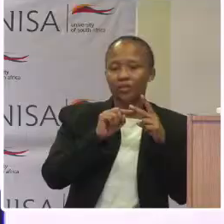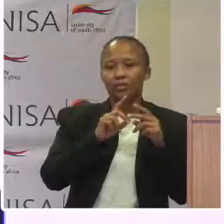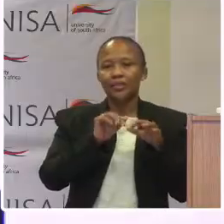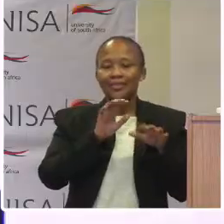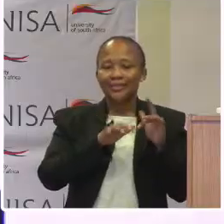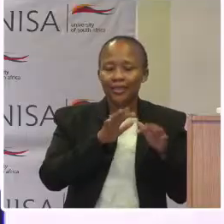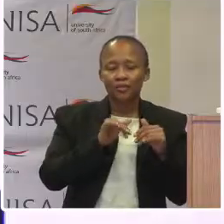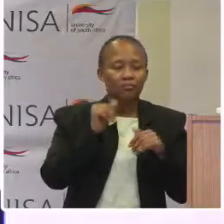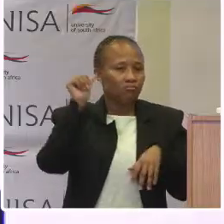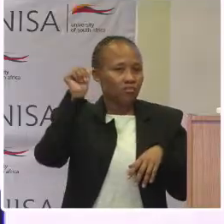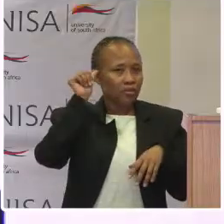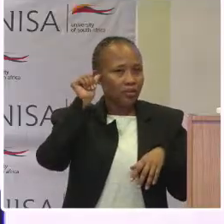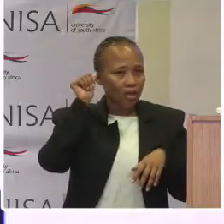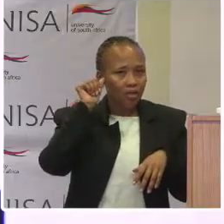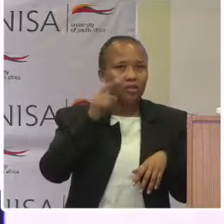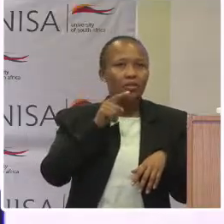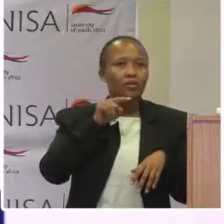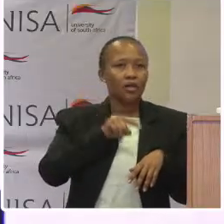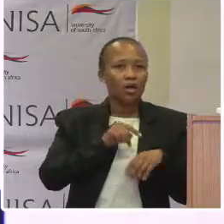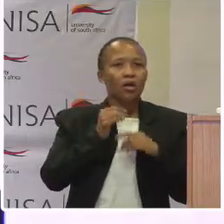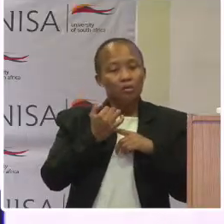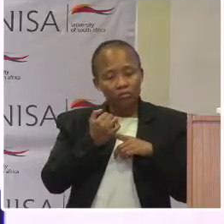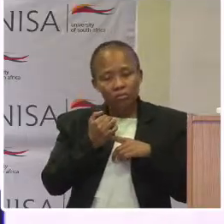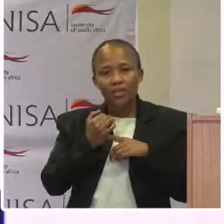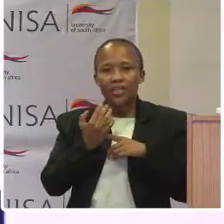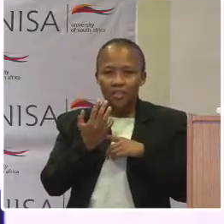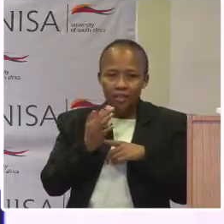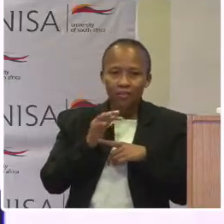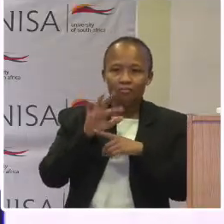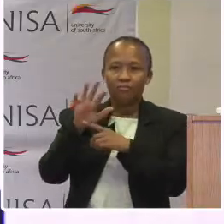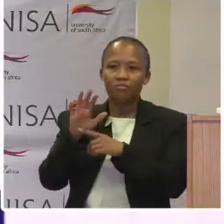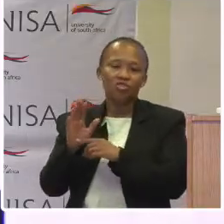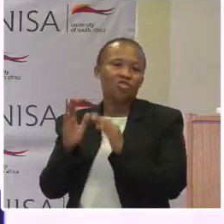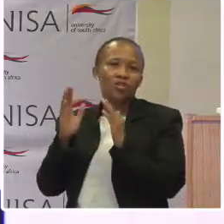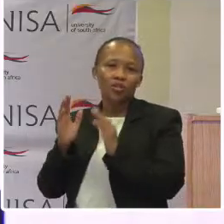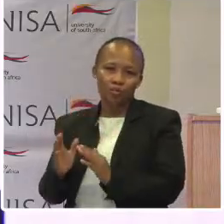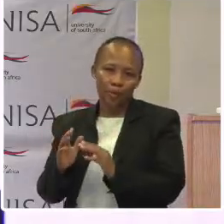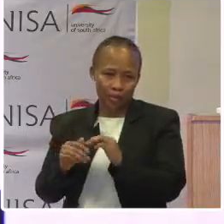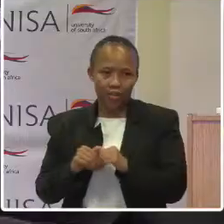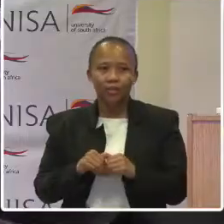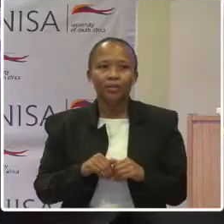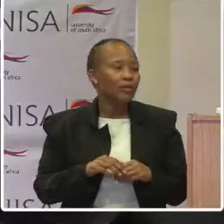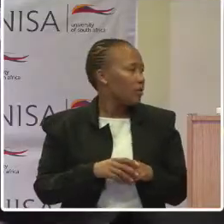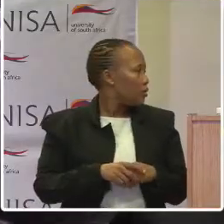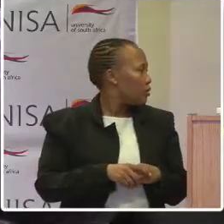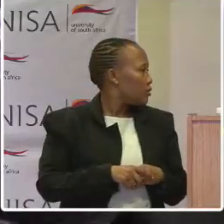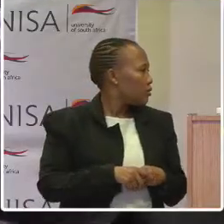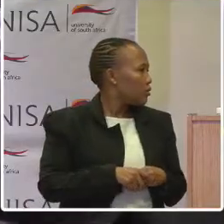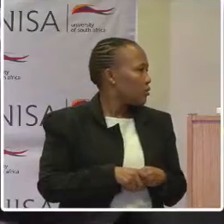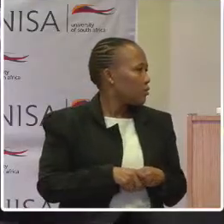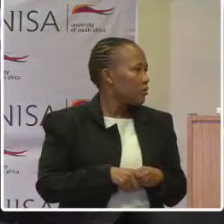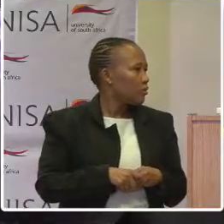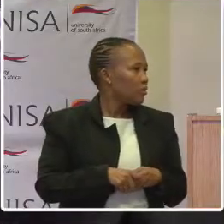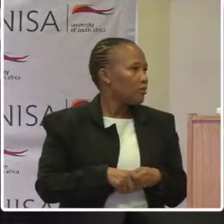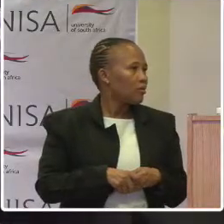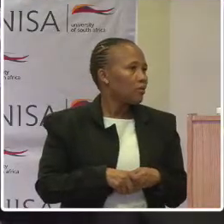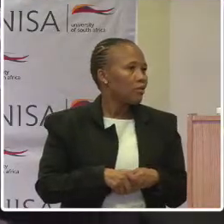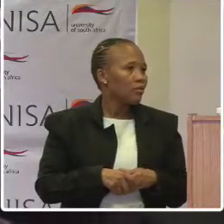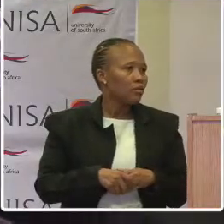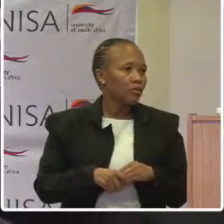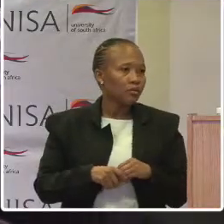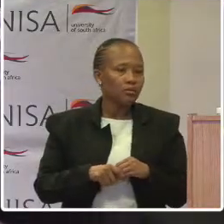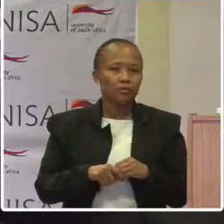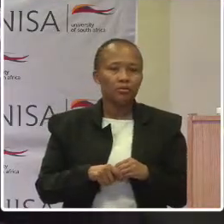that resemble animal. Thank you. You can now, can I have a mic? You can